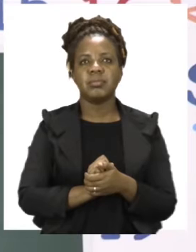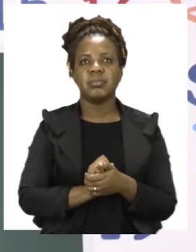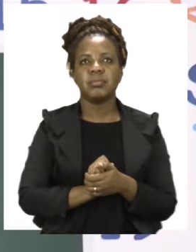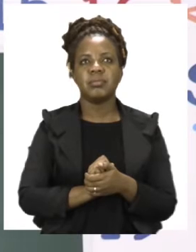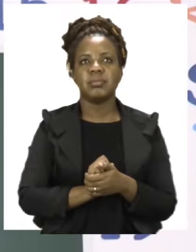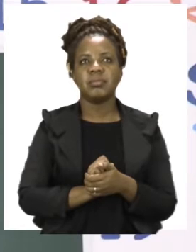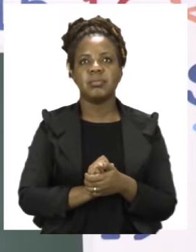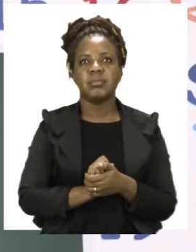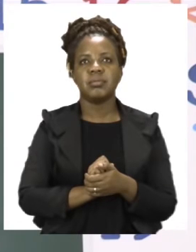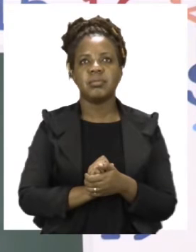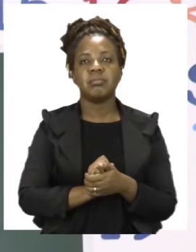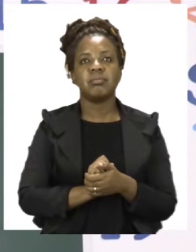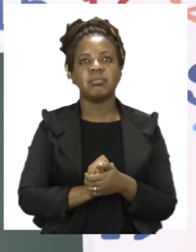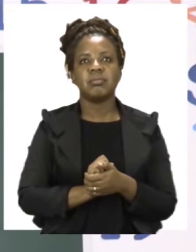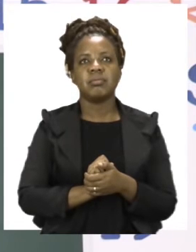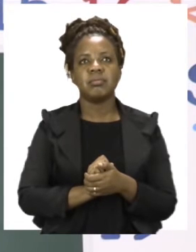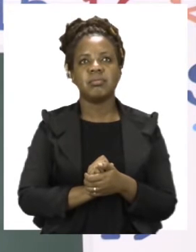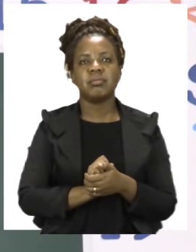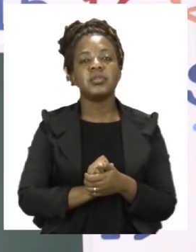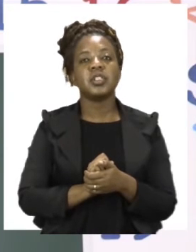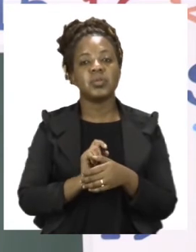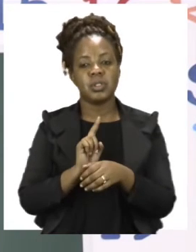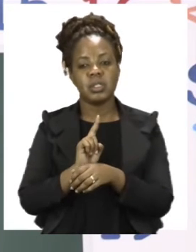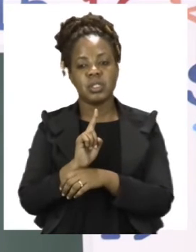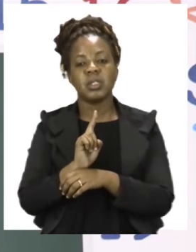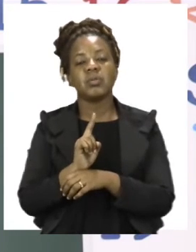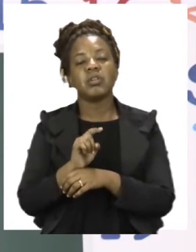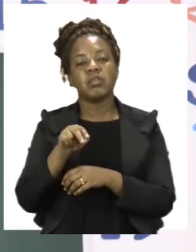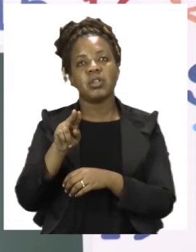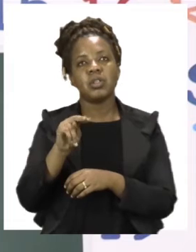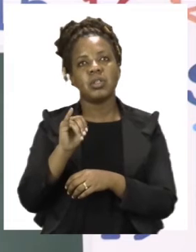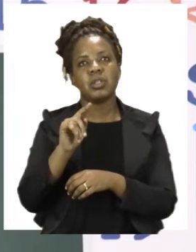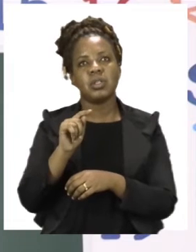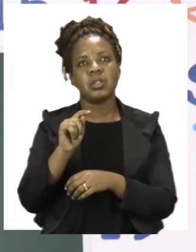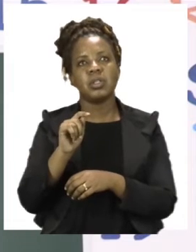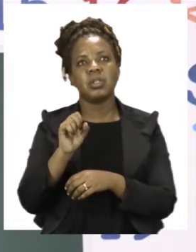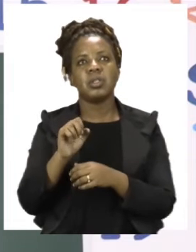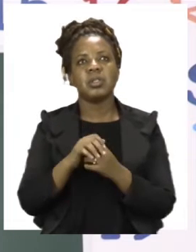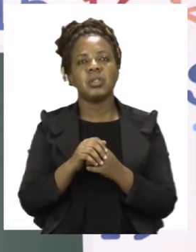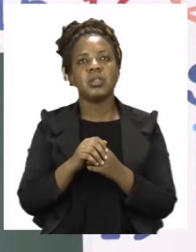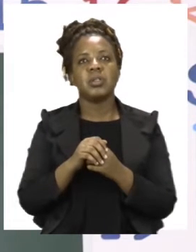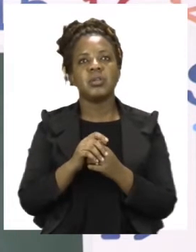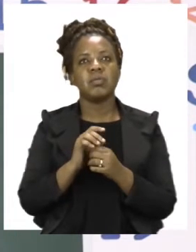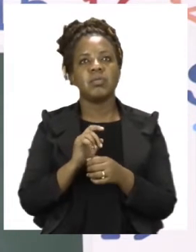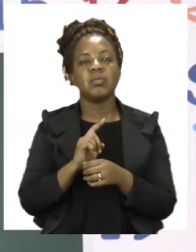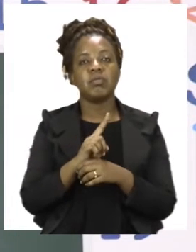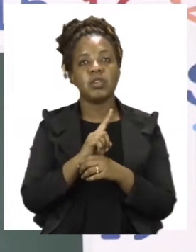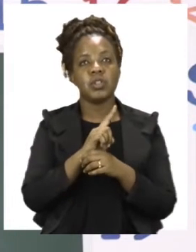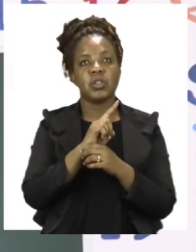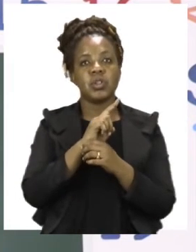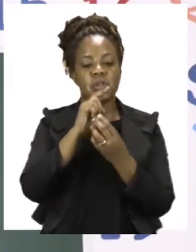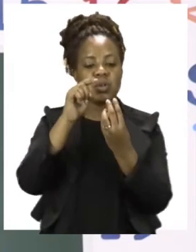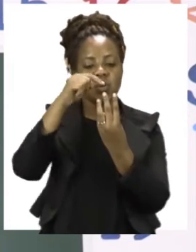start with the units. Let's just put our hundreds, tens and units on